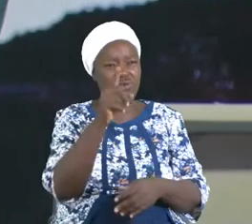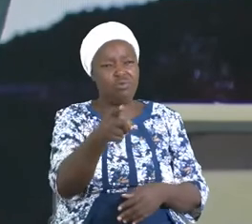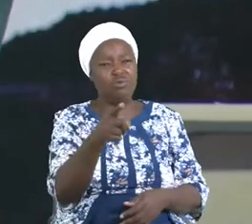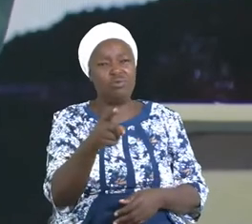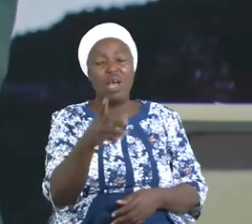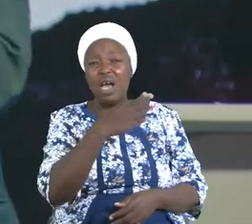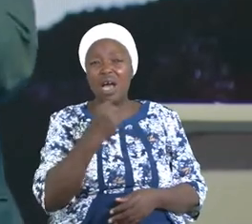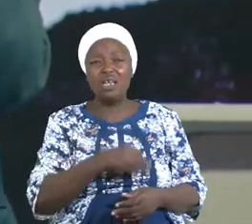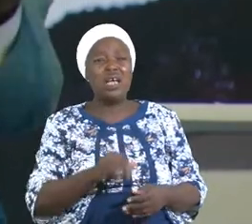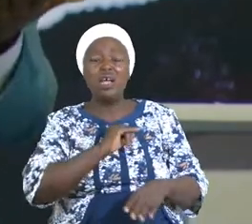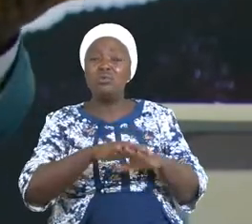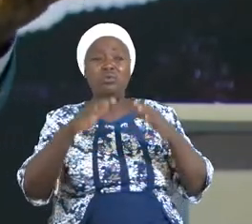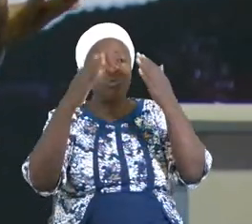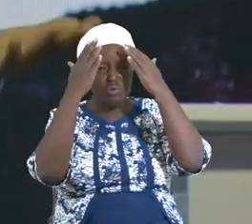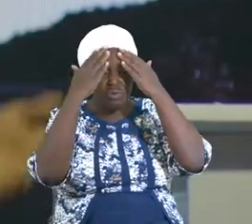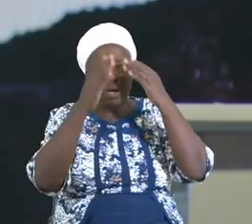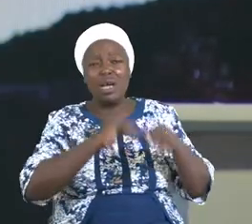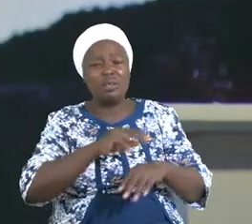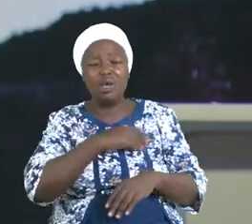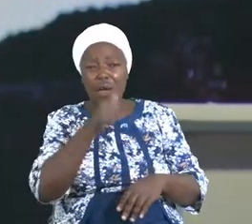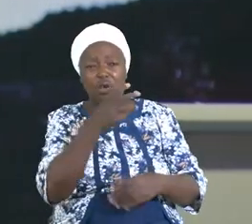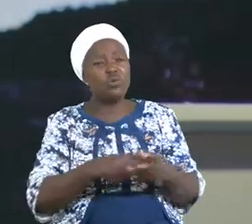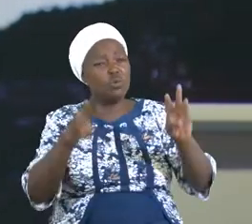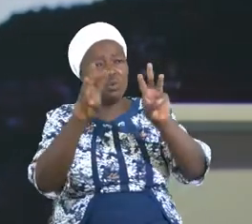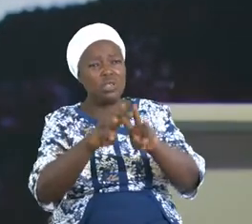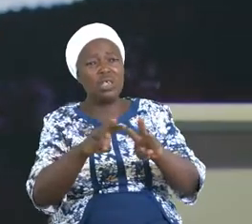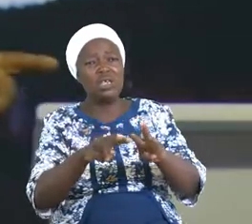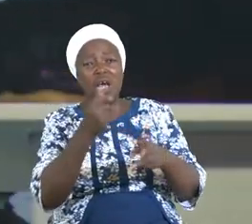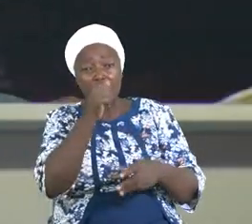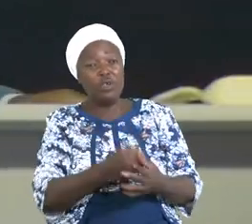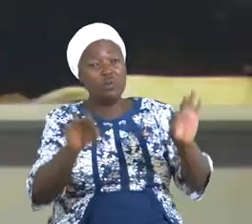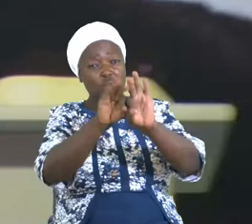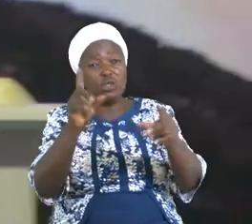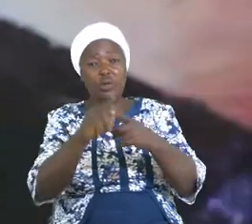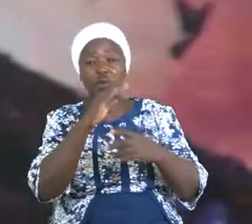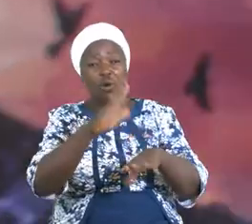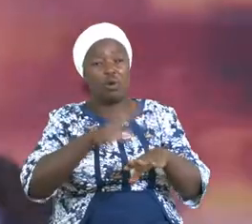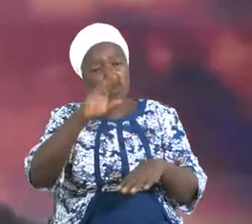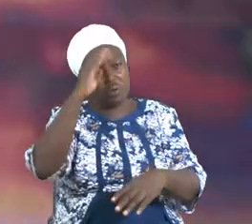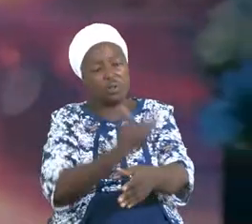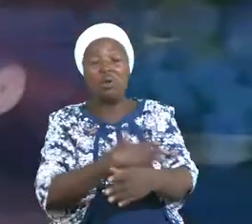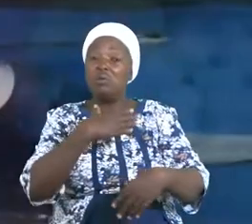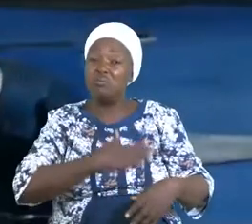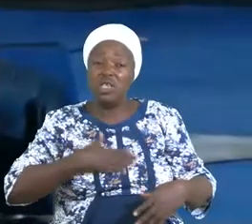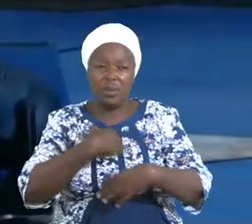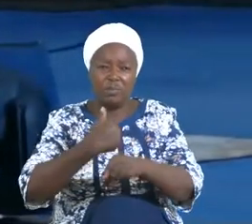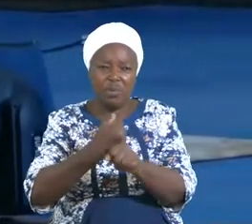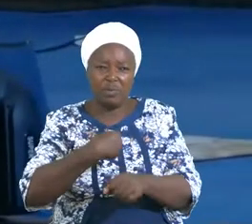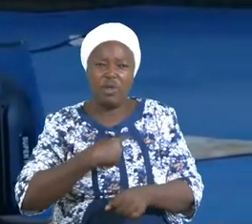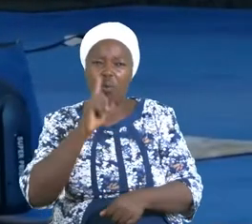I'm no more worthy to be called thy son. Make me one of your